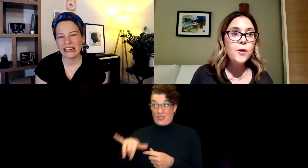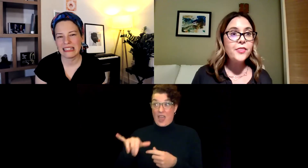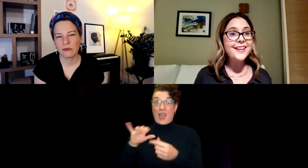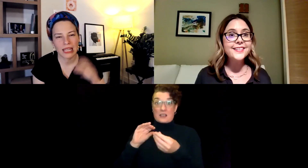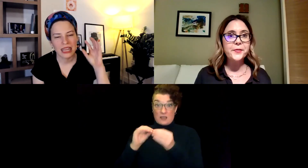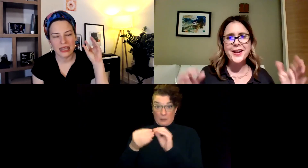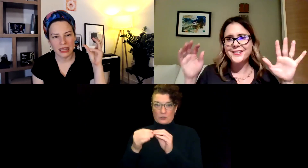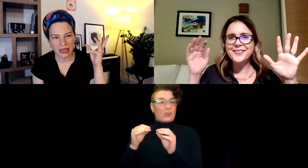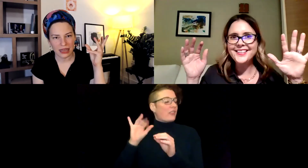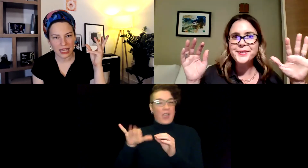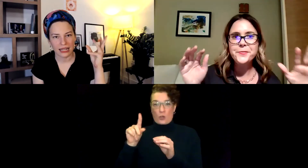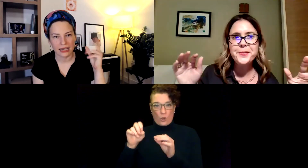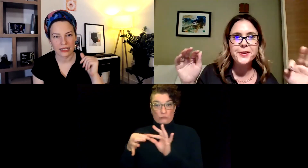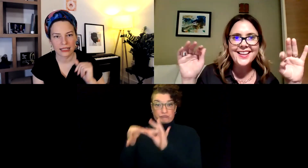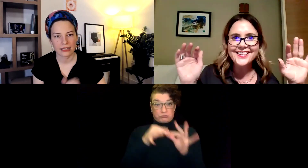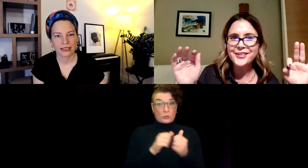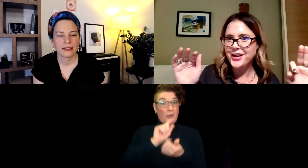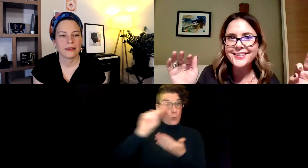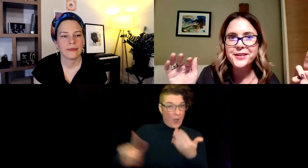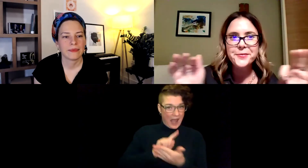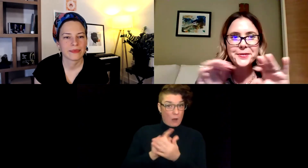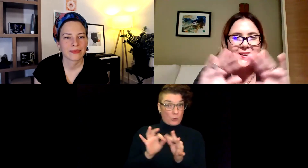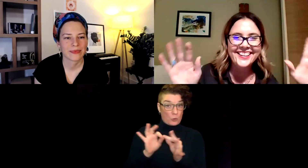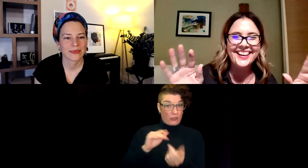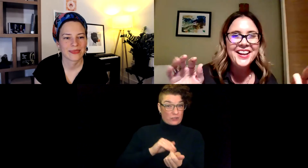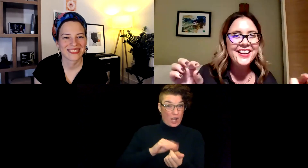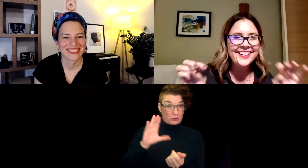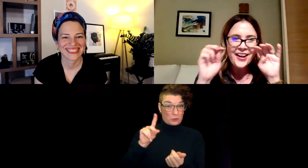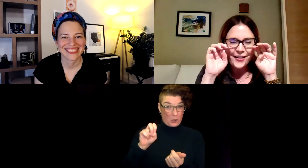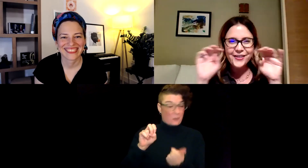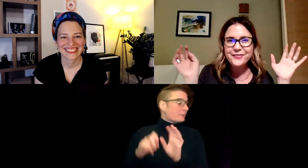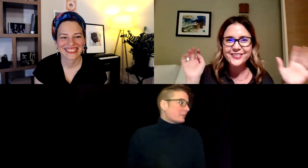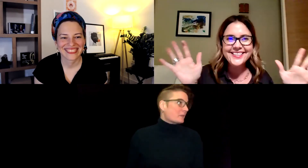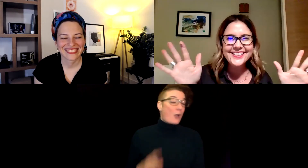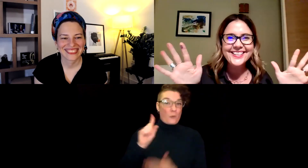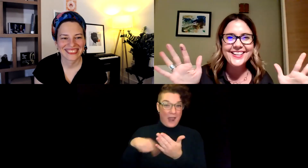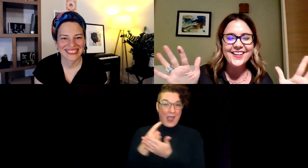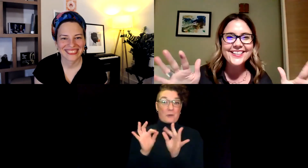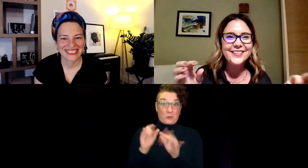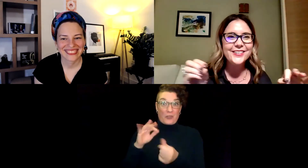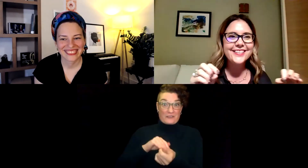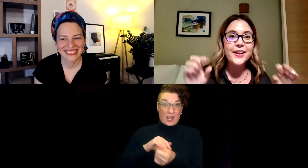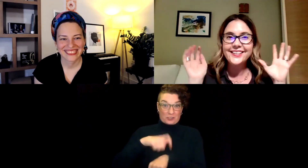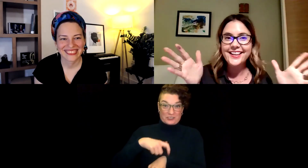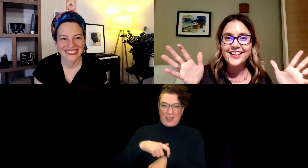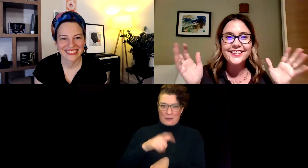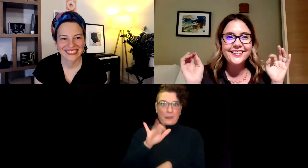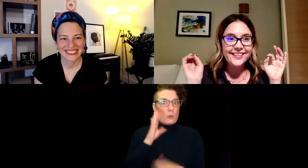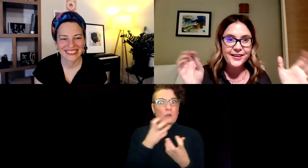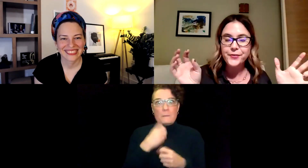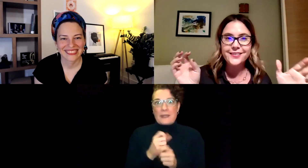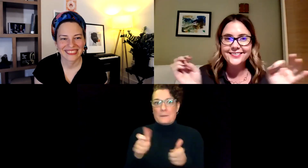I just didn't really that's like, wait, can we put that in a chat? So can we are there any physicians in the audience? Can we just